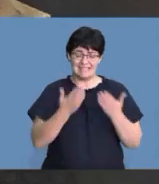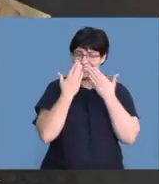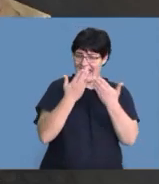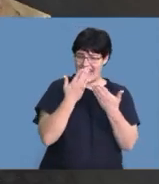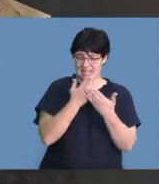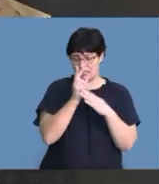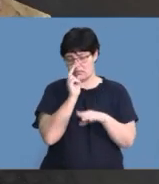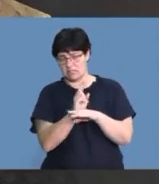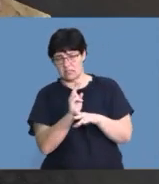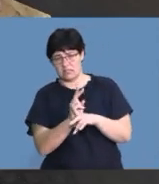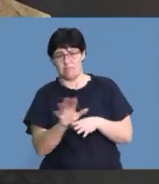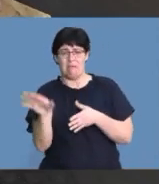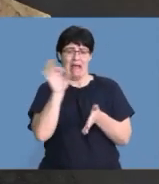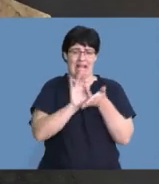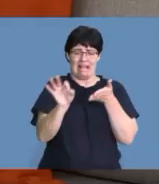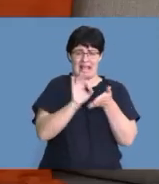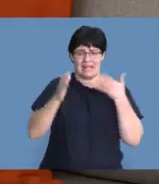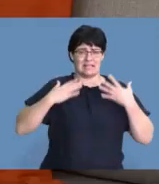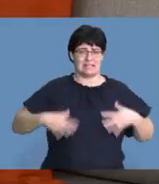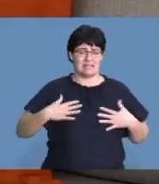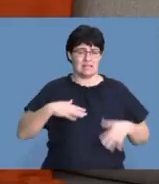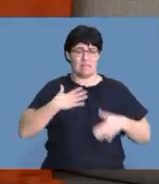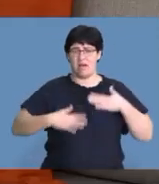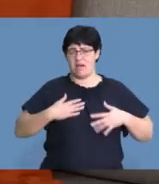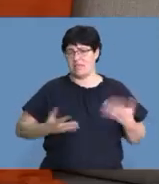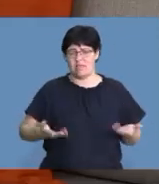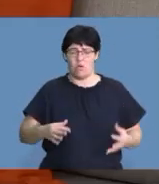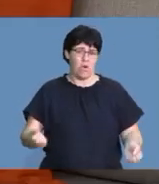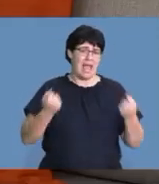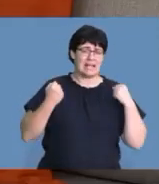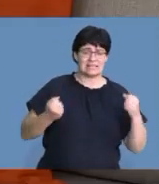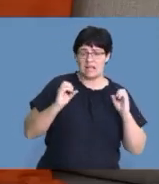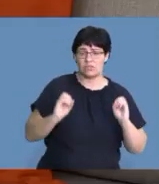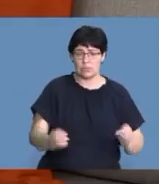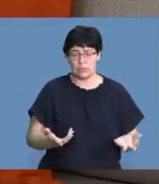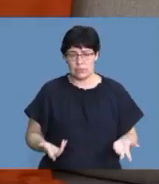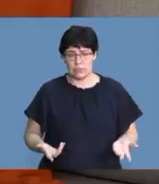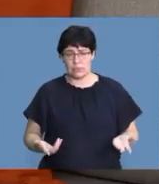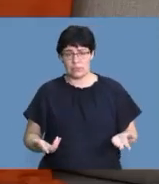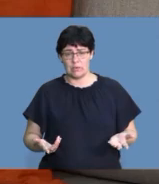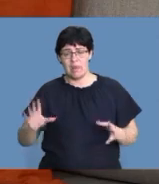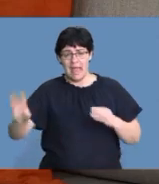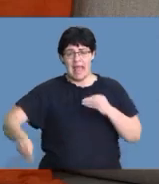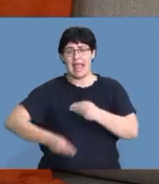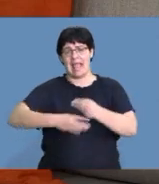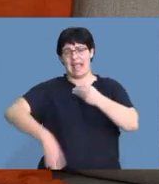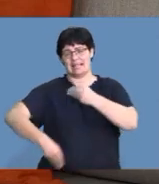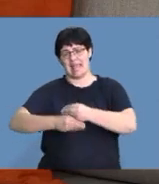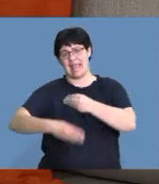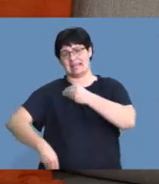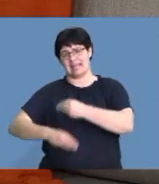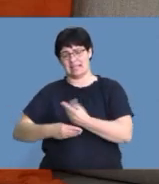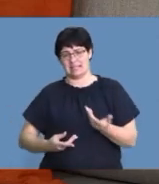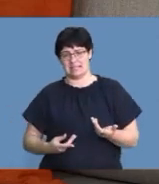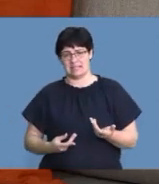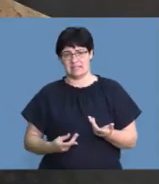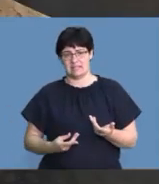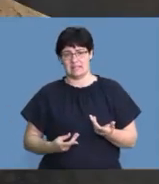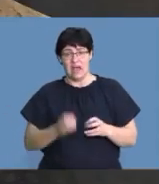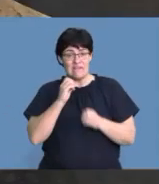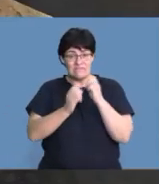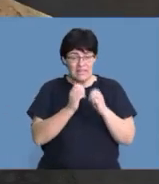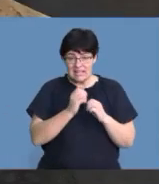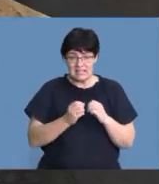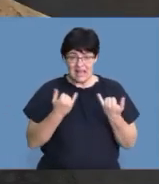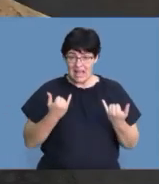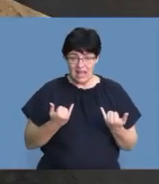your studies, your hygiene, exercising. It all adds up, and you can't